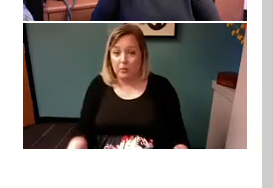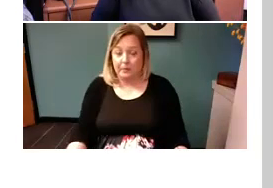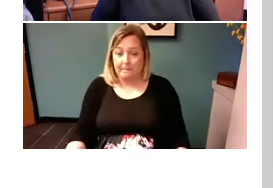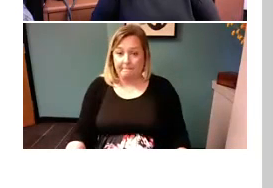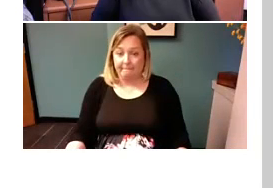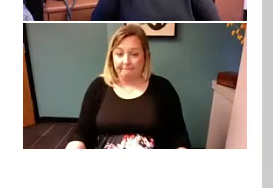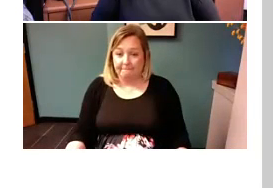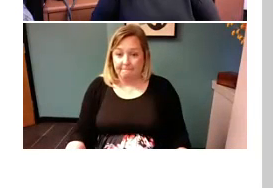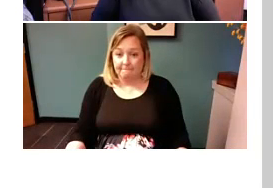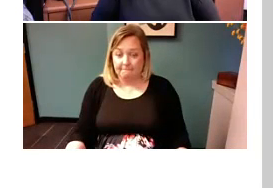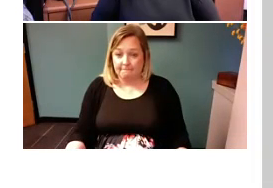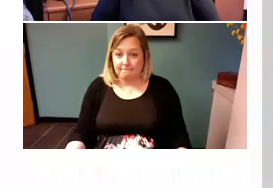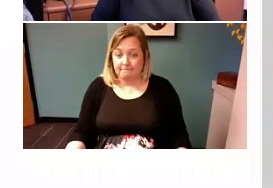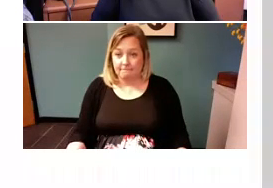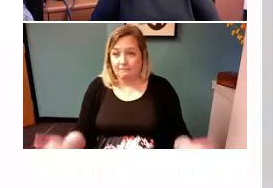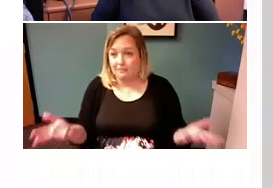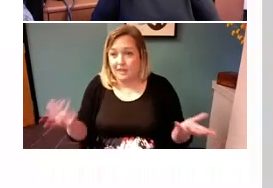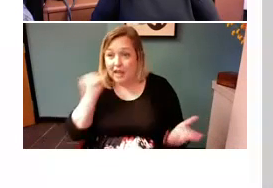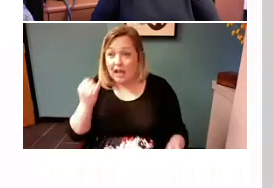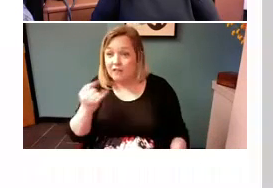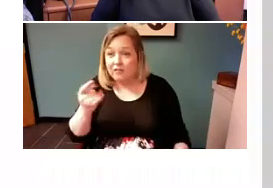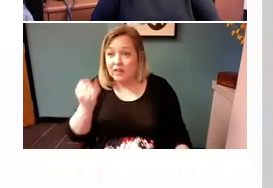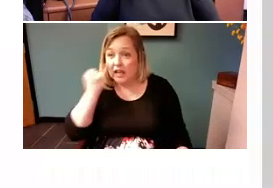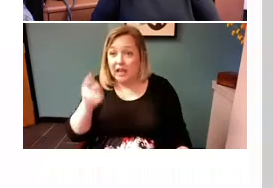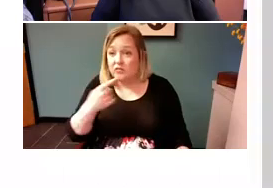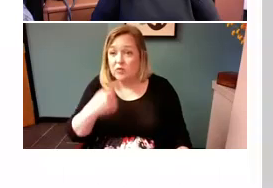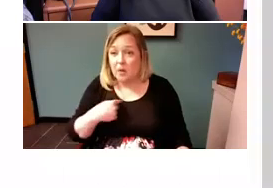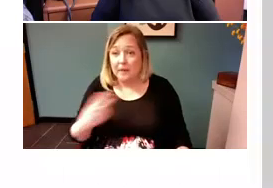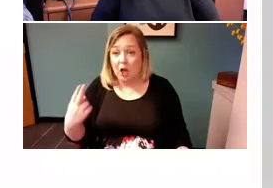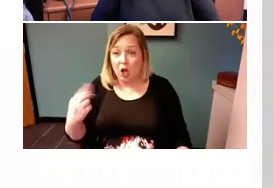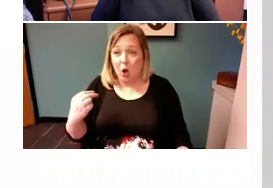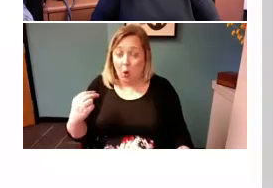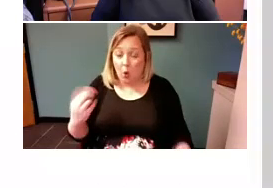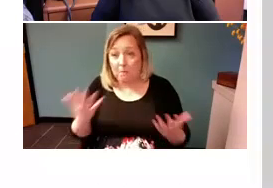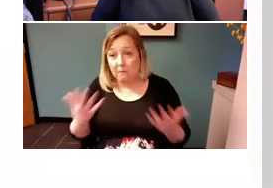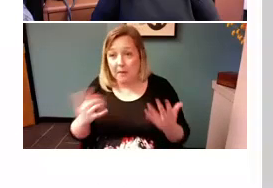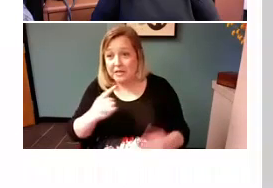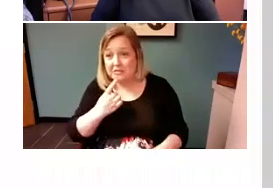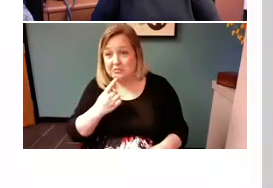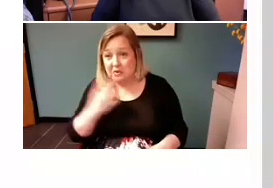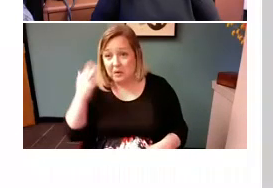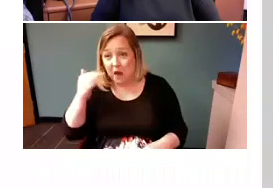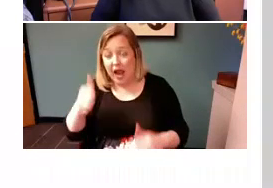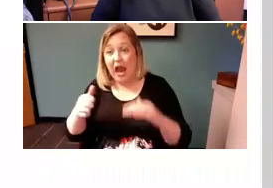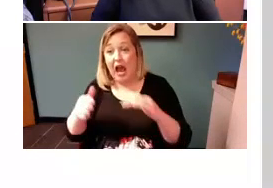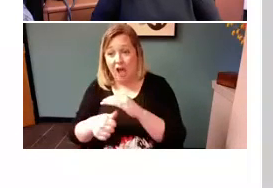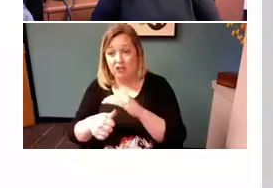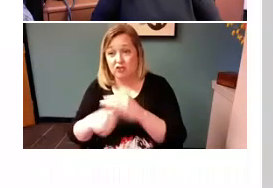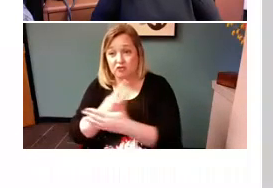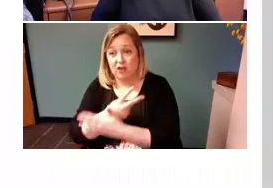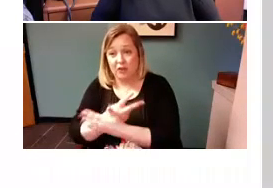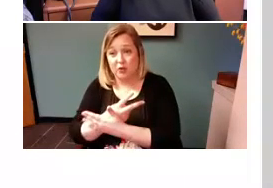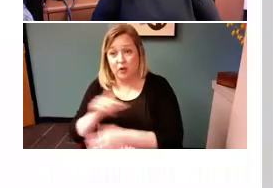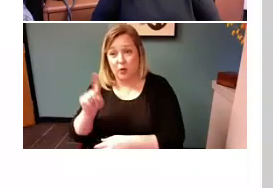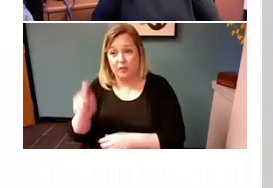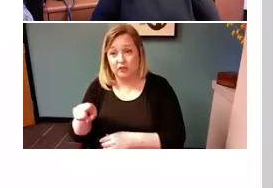I would be disappointed if you answer no, because this is an undergraduate question. Heck, this is a undergraduate